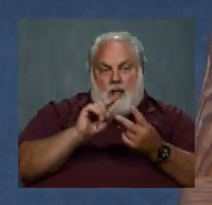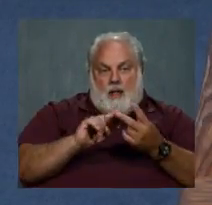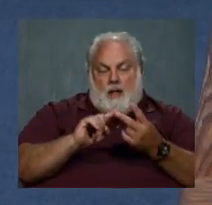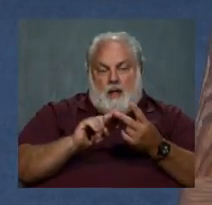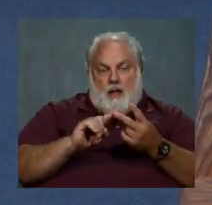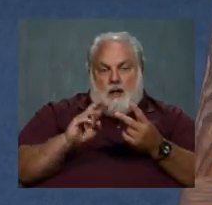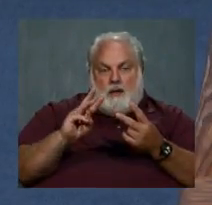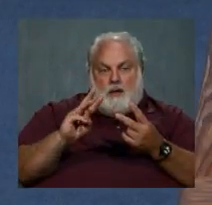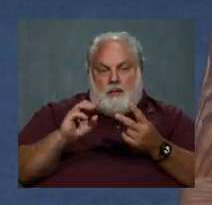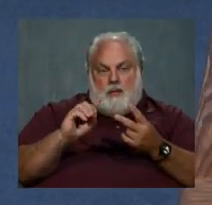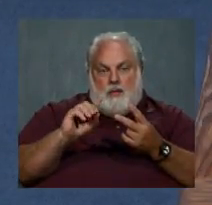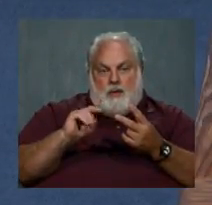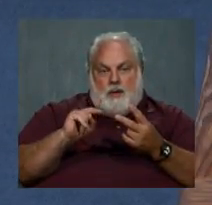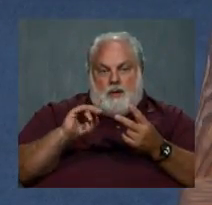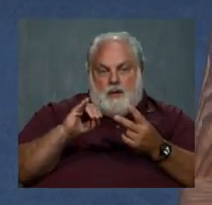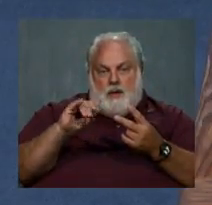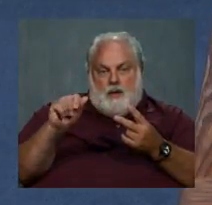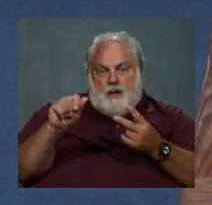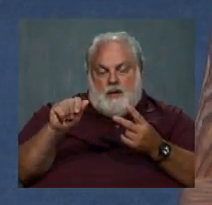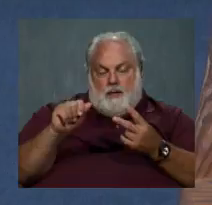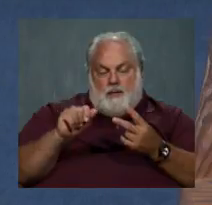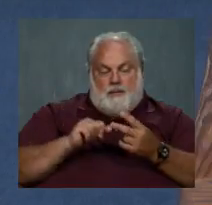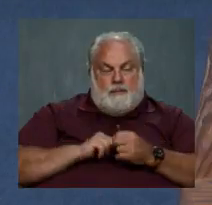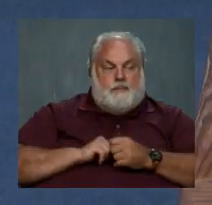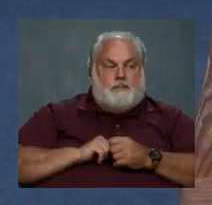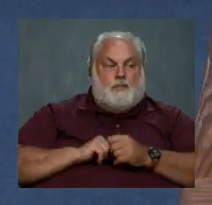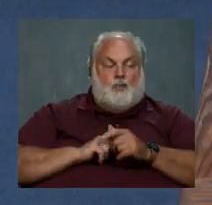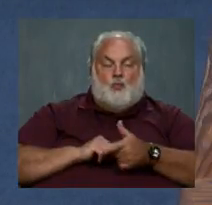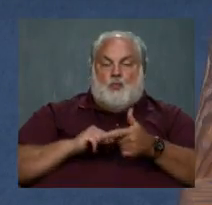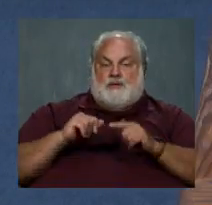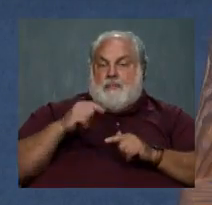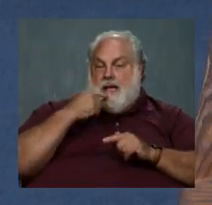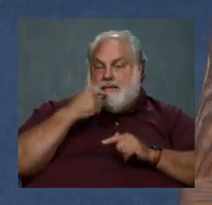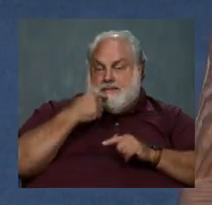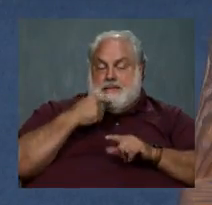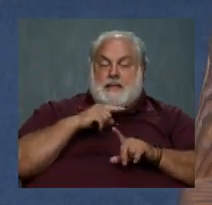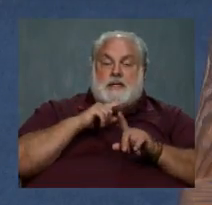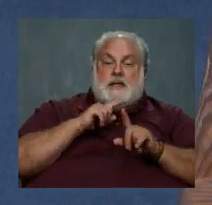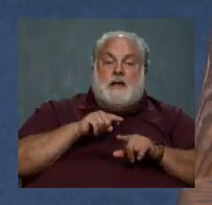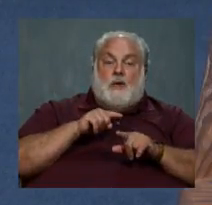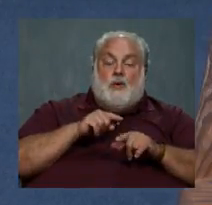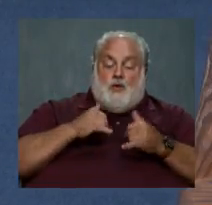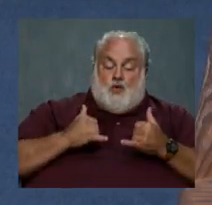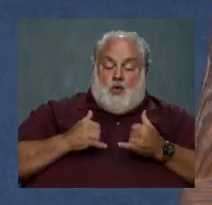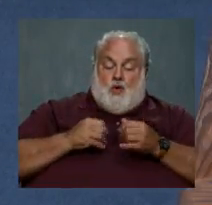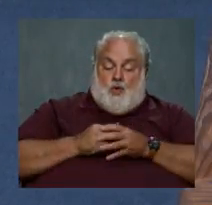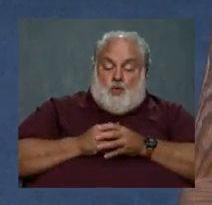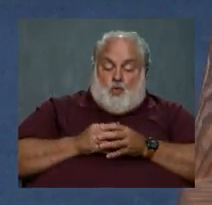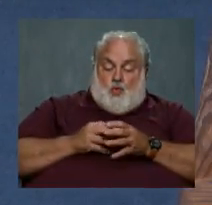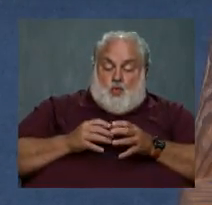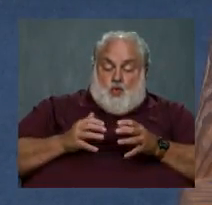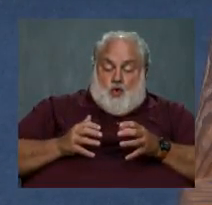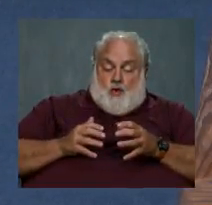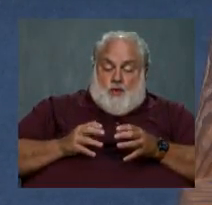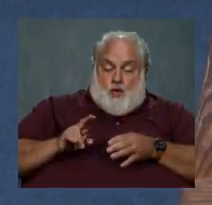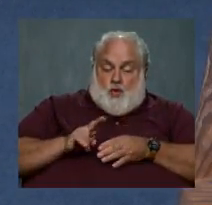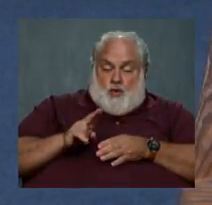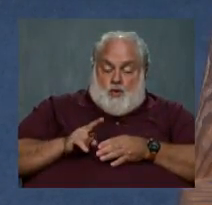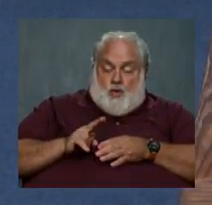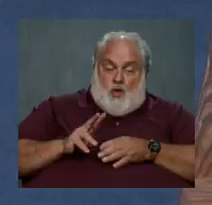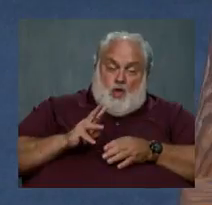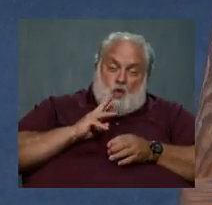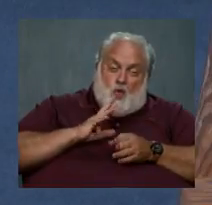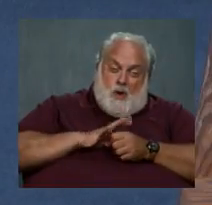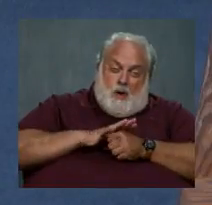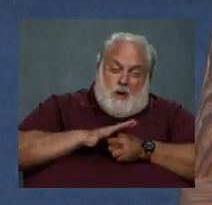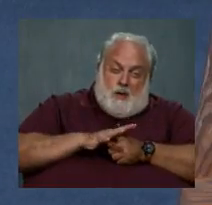With current growth and current users, we have water in Winona and Maumelle